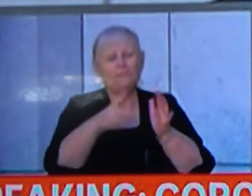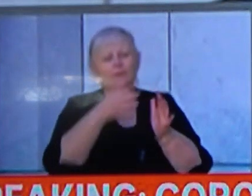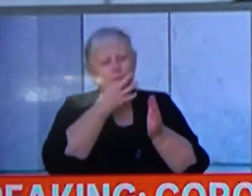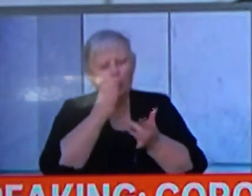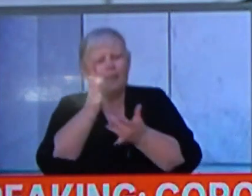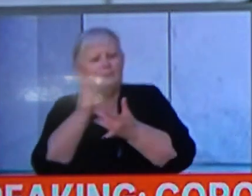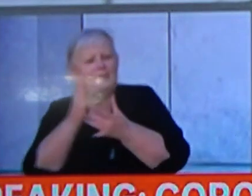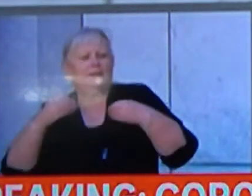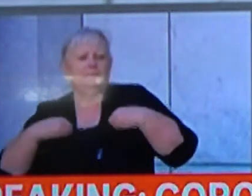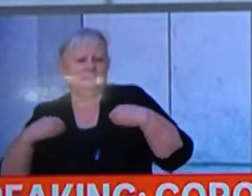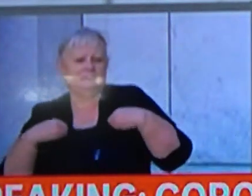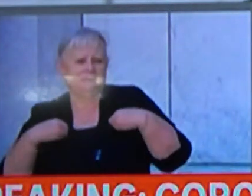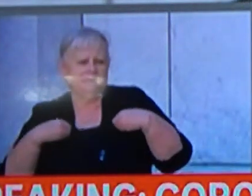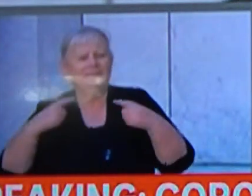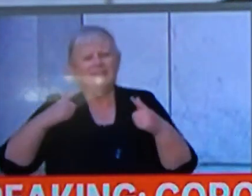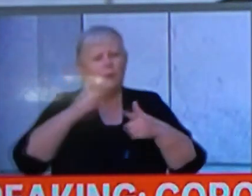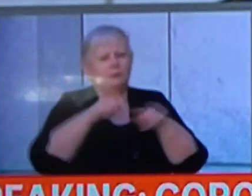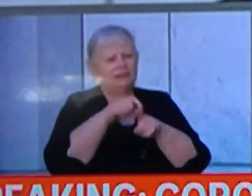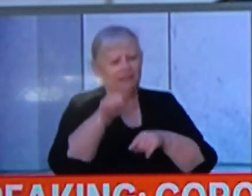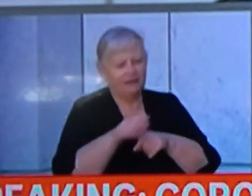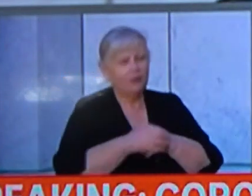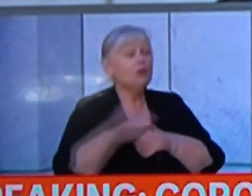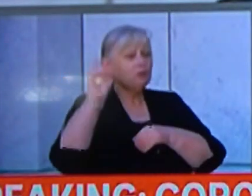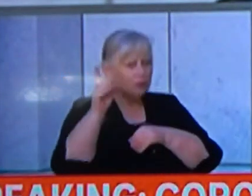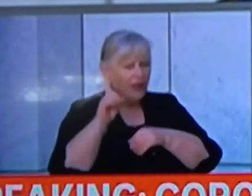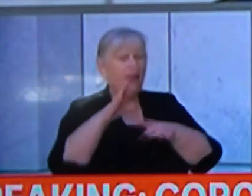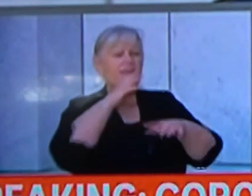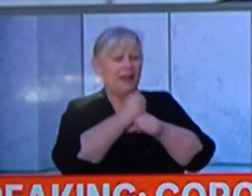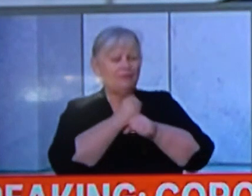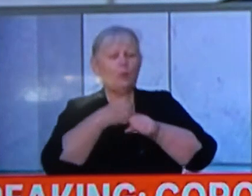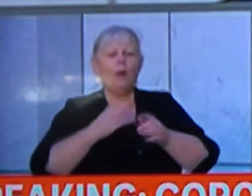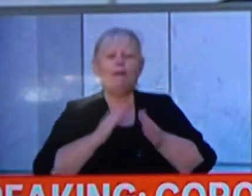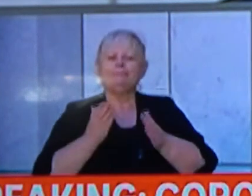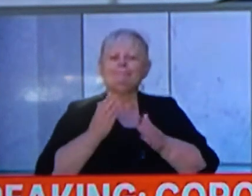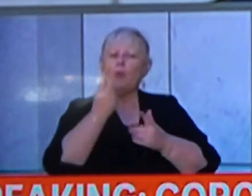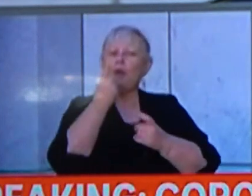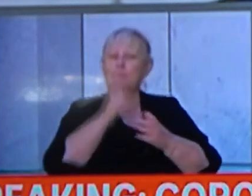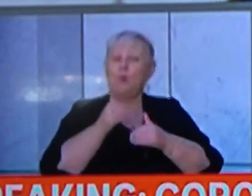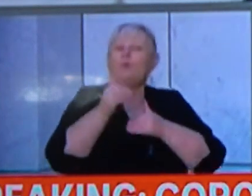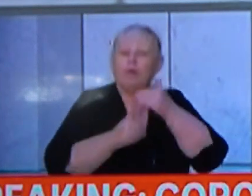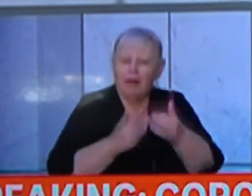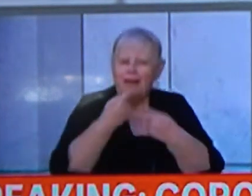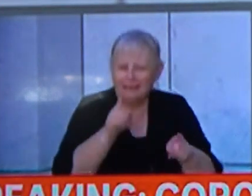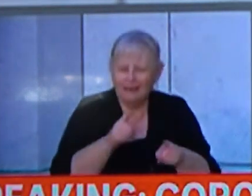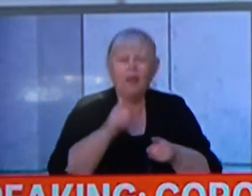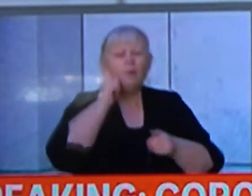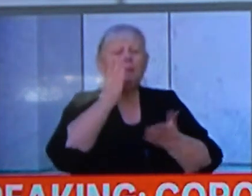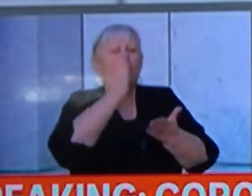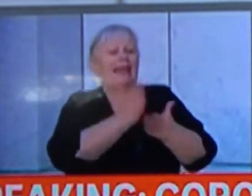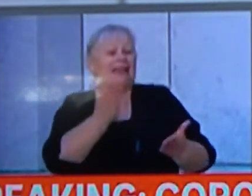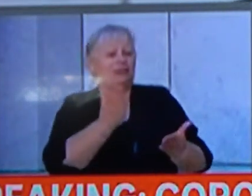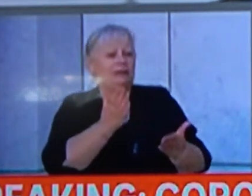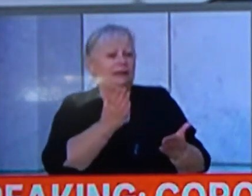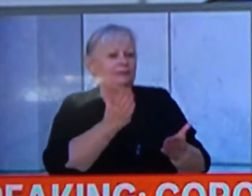and medium-sized businesses. Today, the government is going one step further and is guaranteeing, in